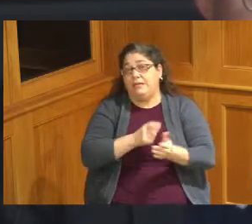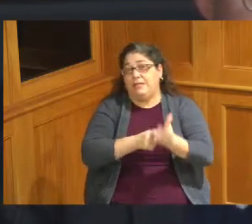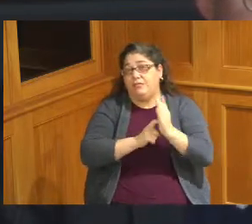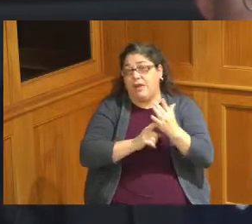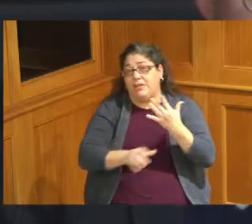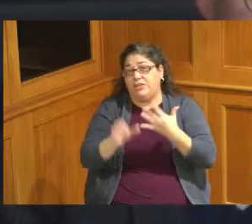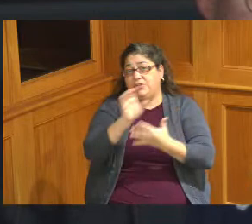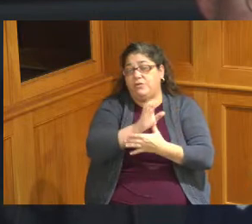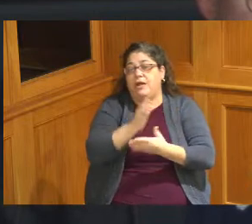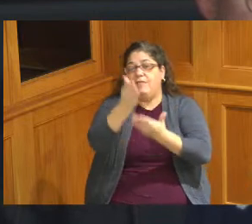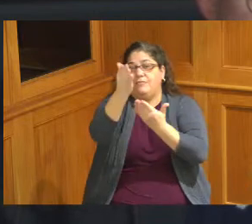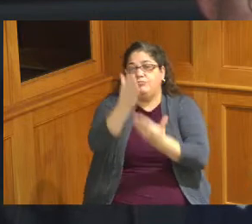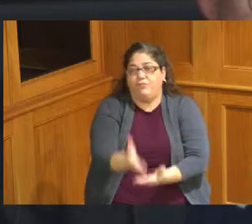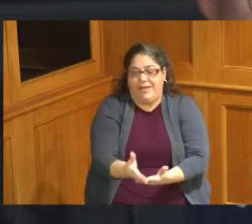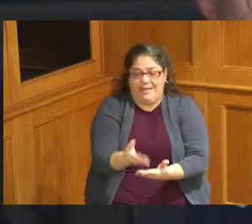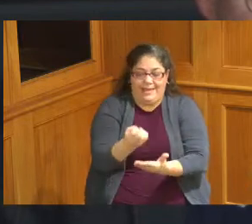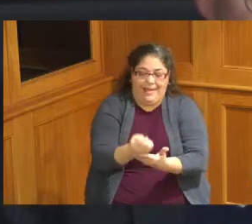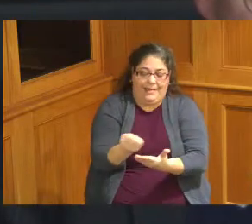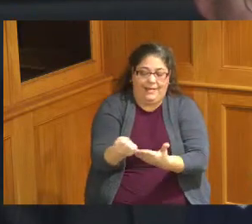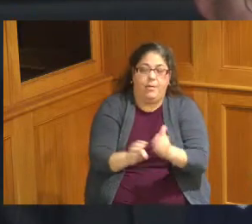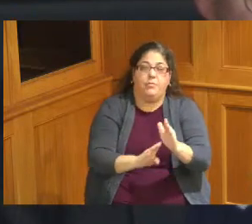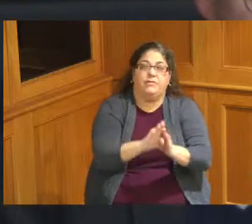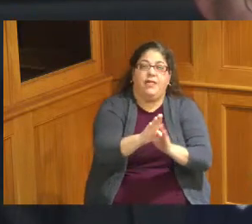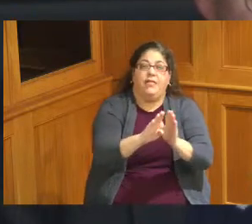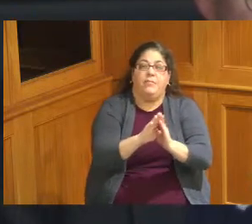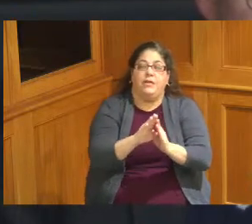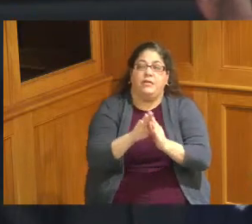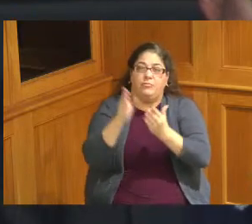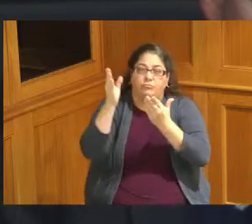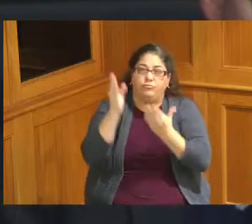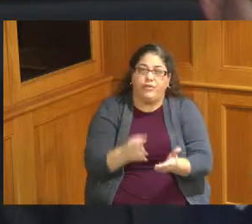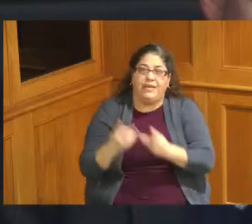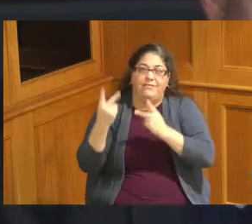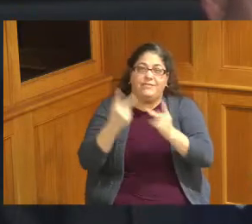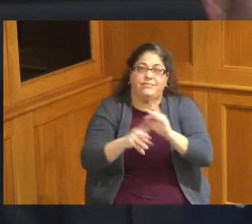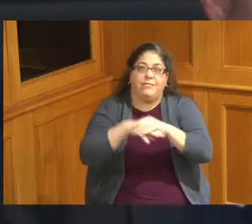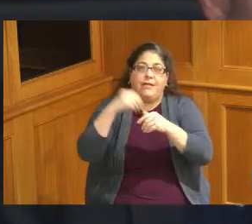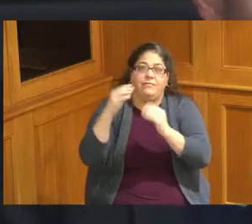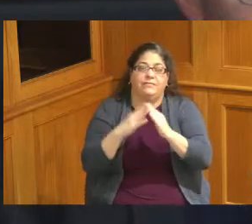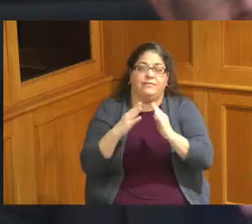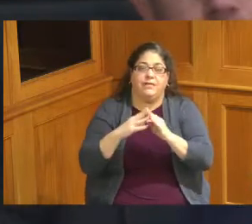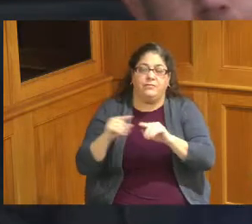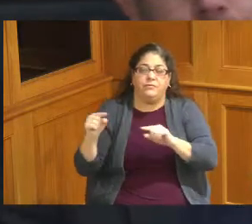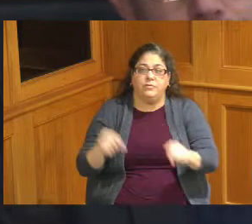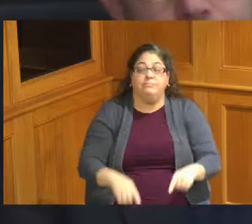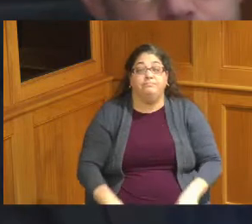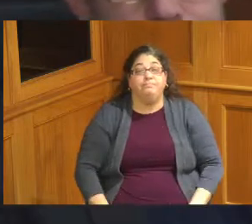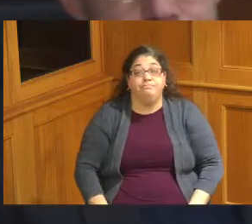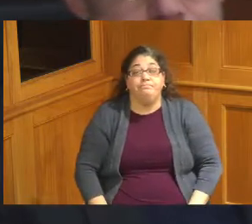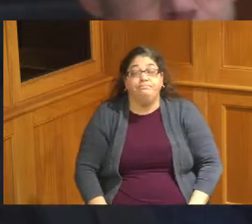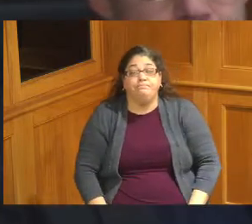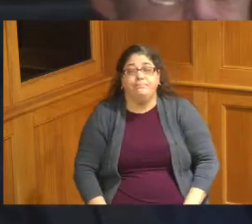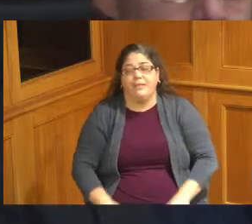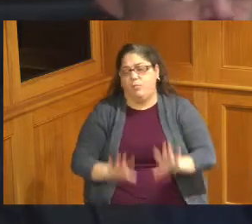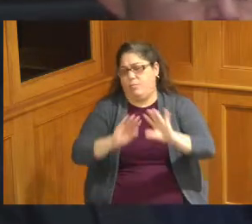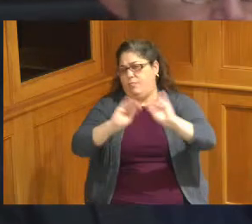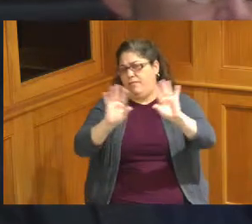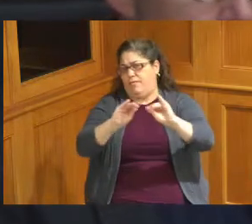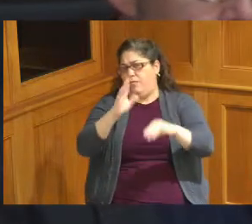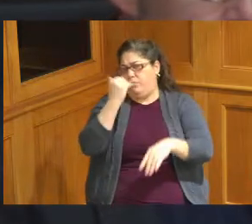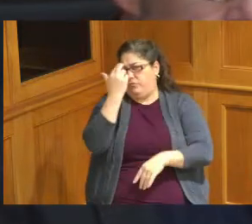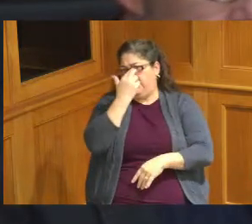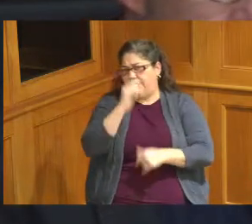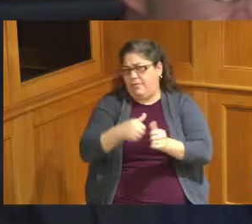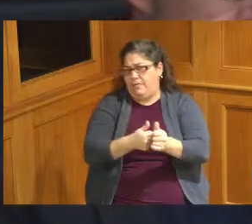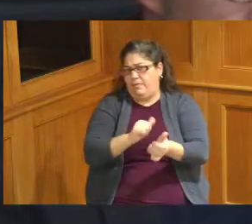of bringing economic development and revenue into the county. So that was the point of it. I just wanted to provide some clarity there. And so